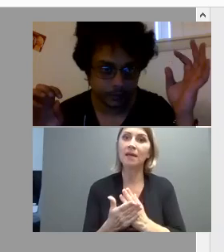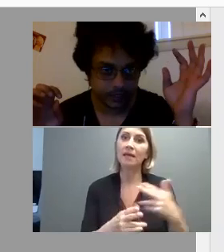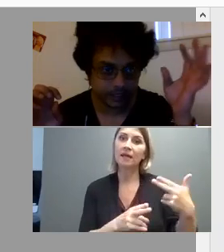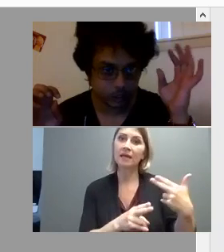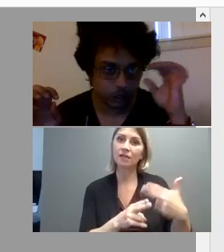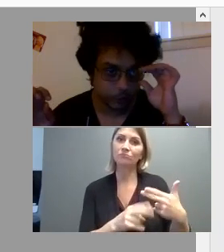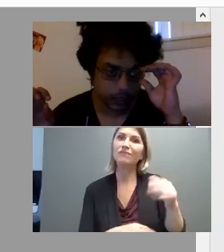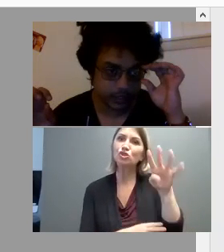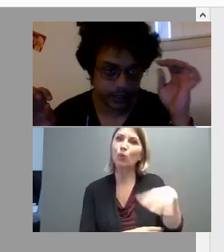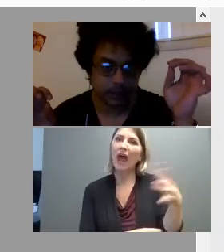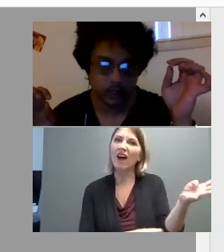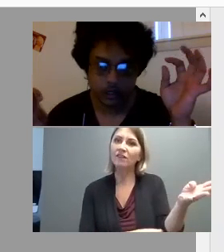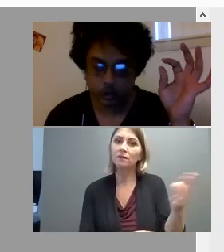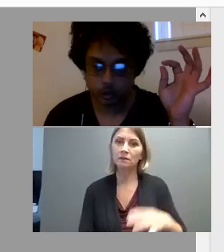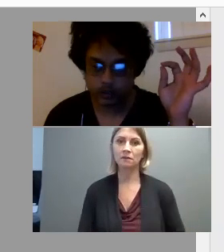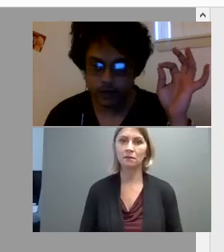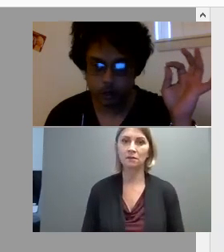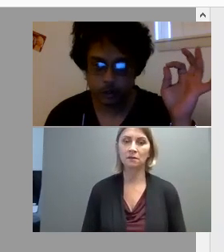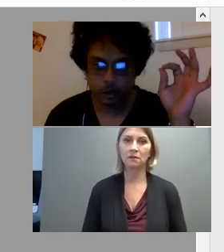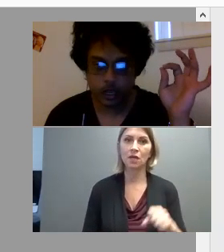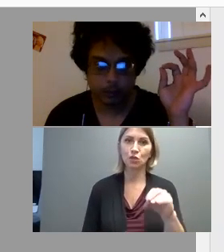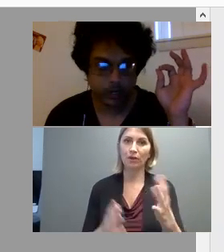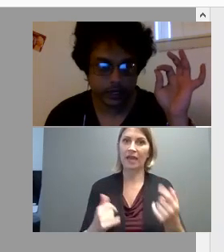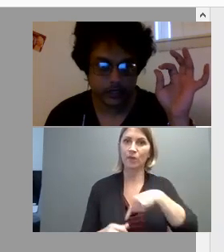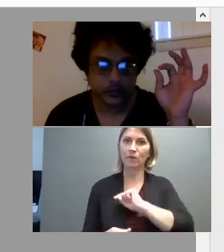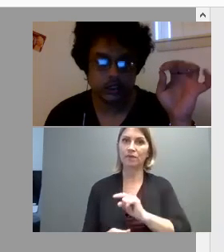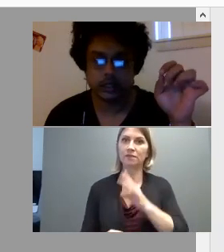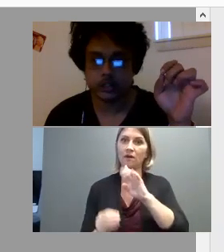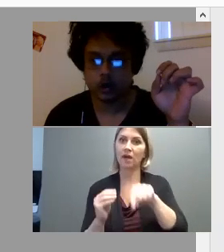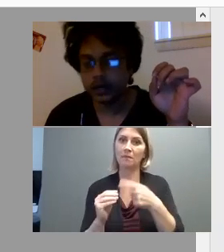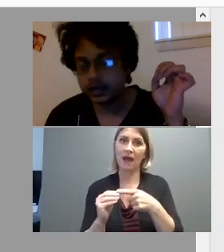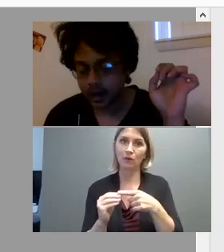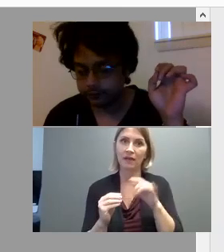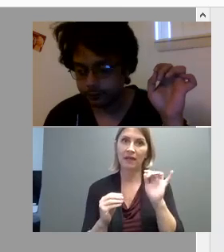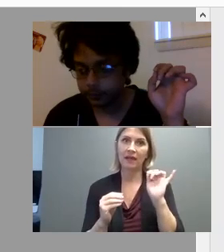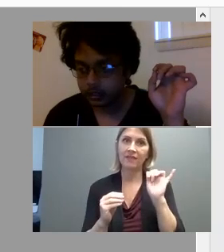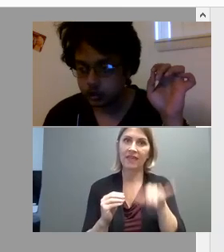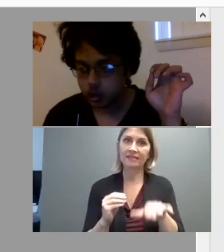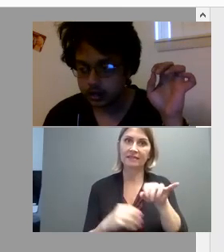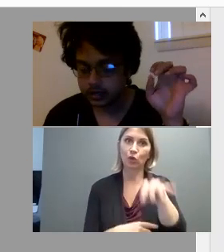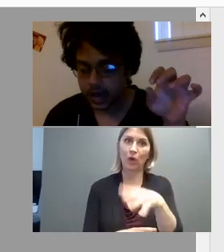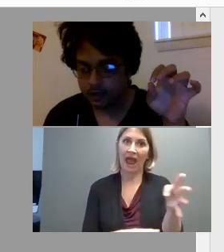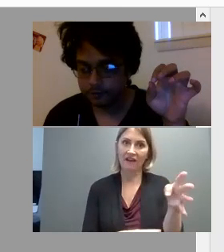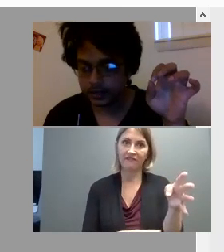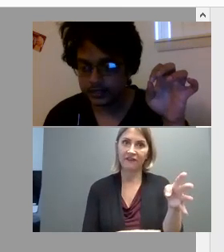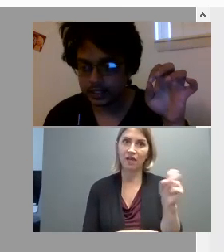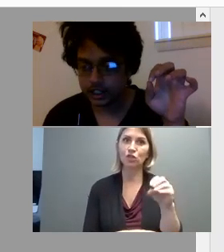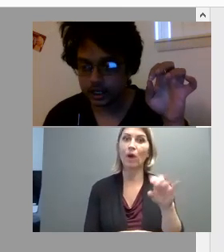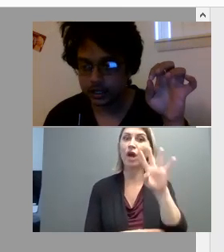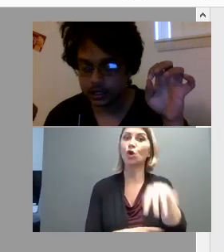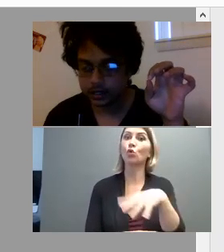graph. Yes, all of you are correct. So today we are going to talk about a data structure that is called a graph. So a